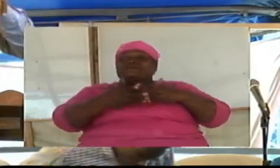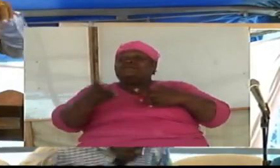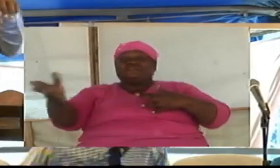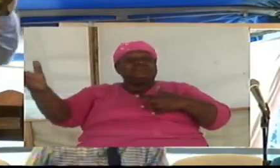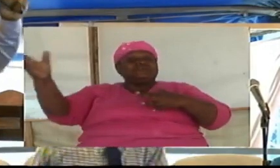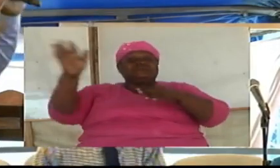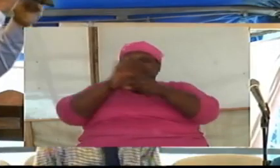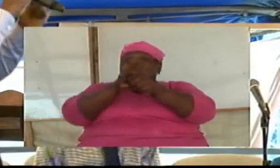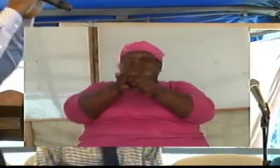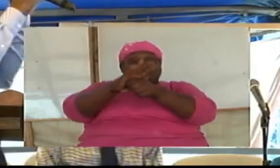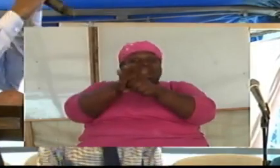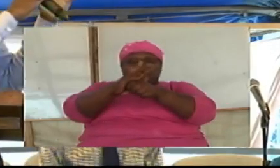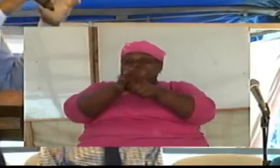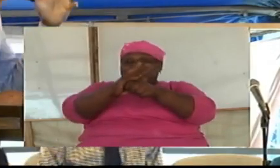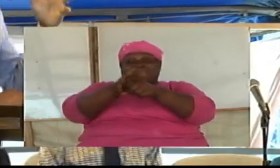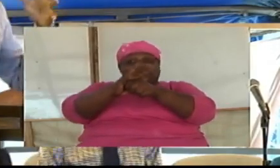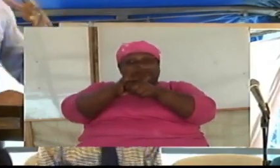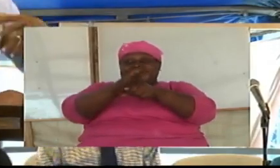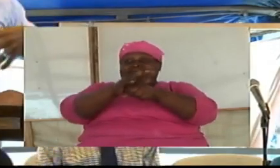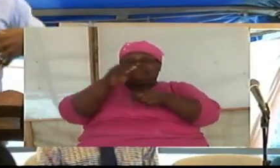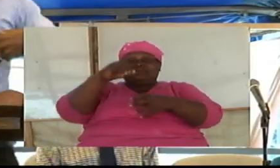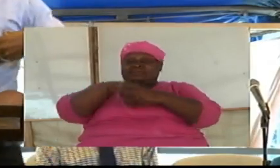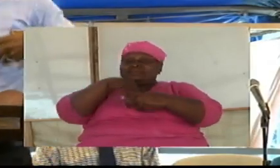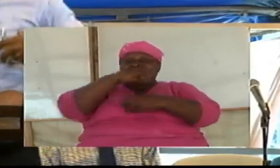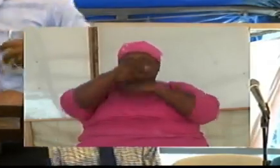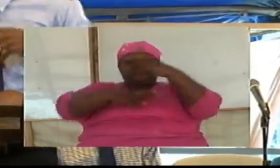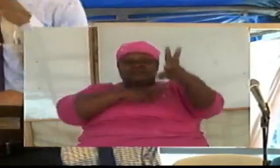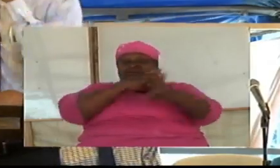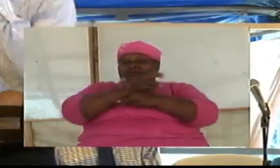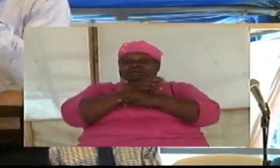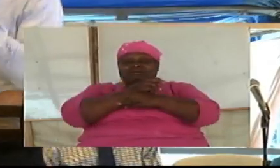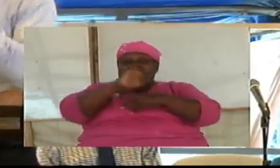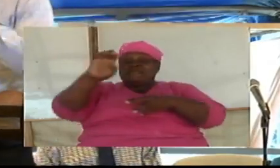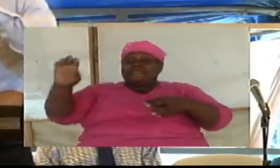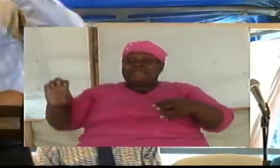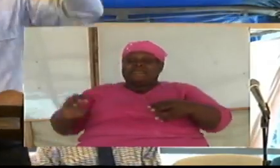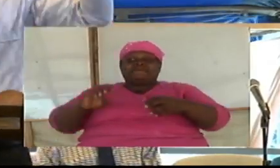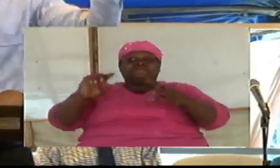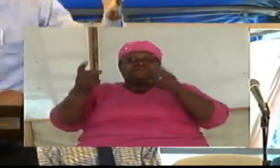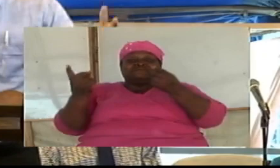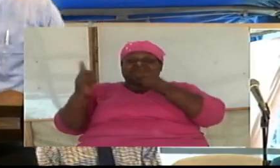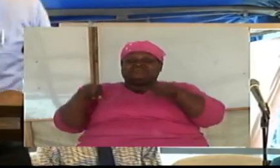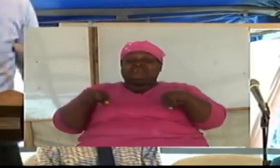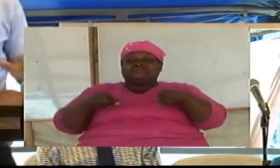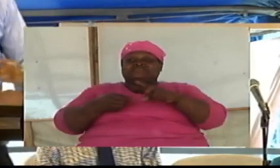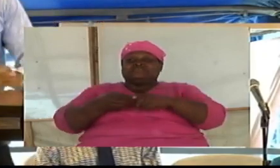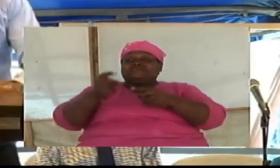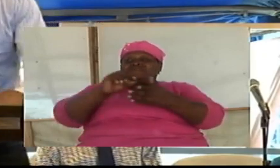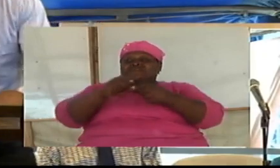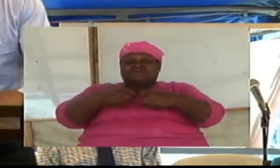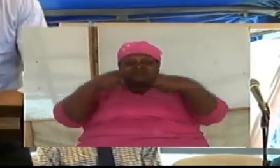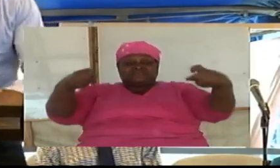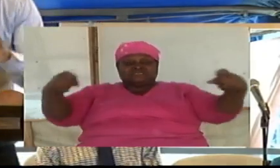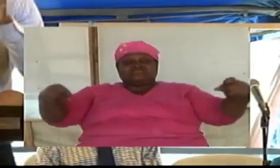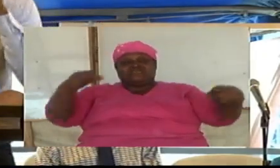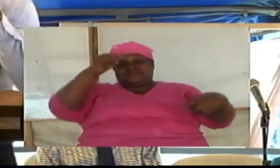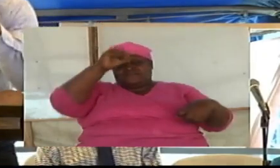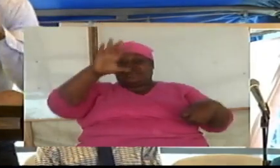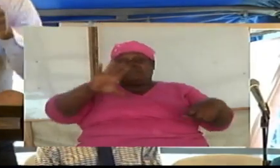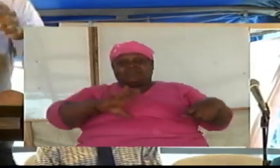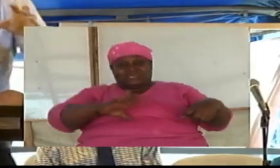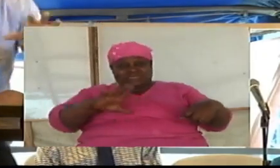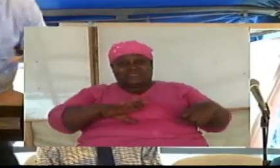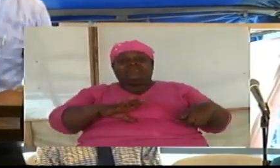plaguing the world ever since the fall of man. Praise God, the mother of all pandemics. Amen. It's the